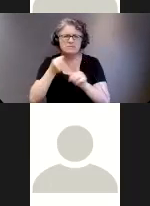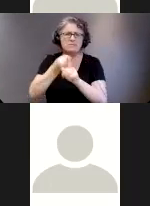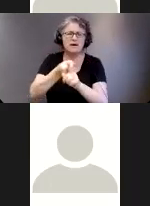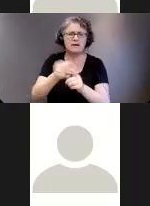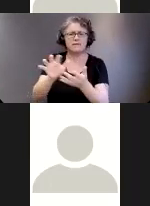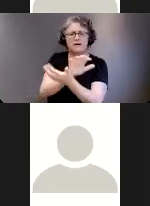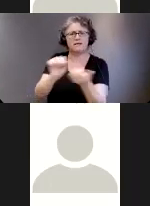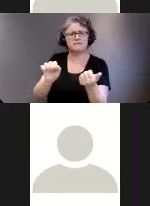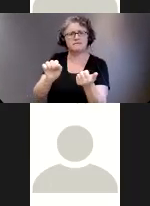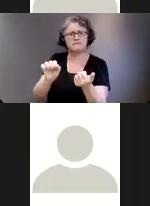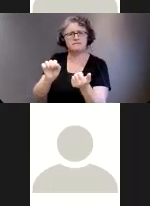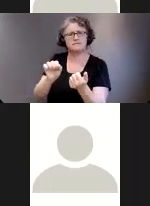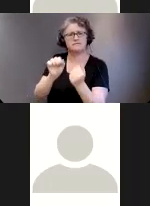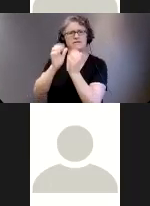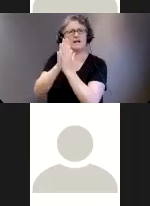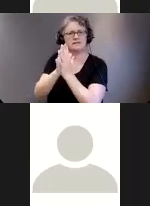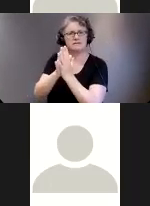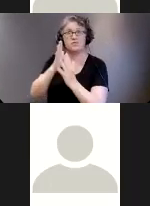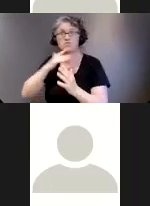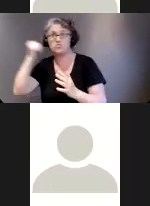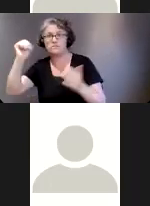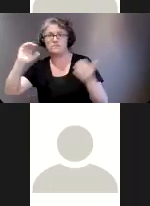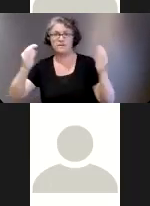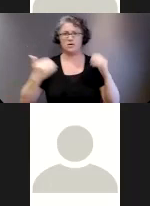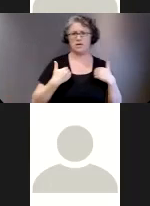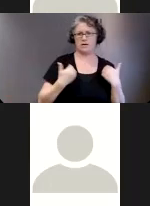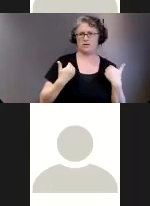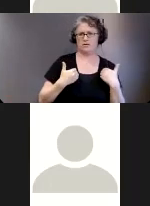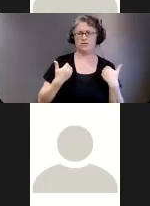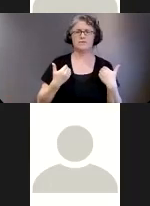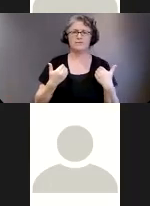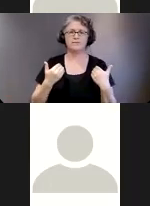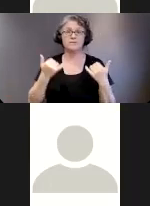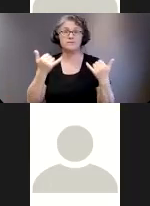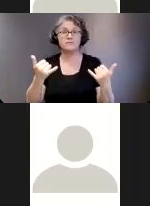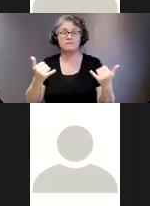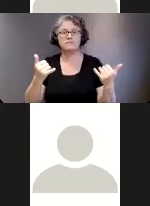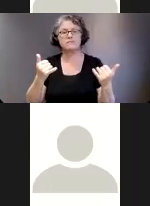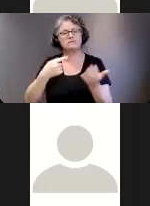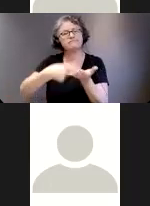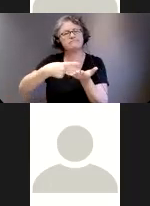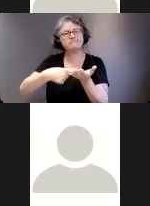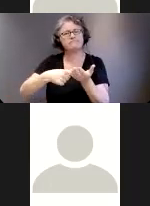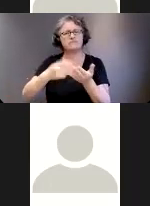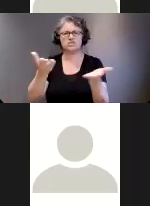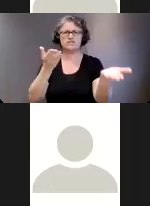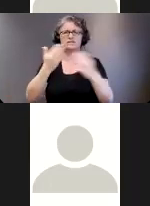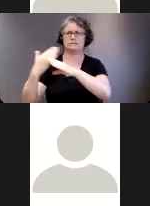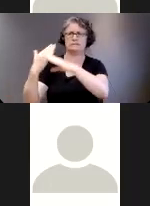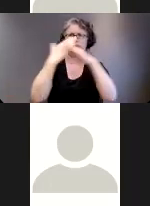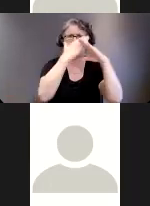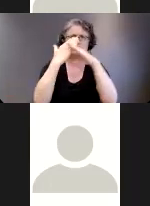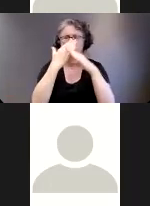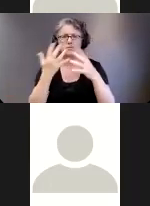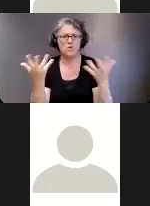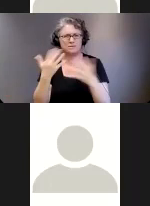for older women versus younger women. So we'll talk more today about the additional barriers to accessing services. We